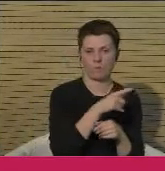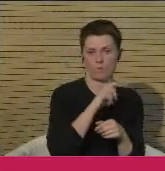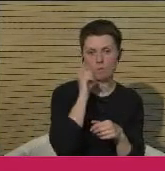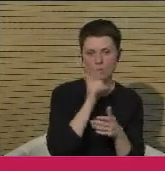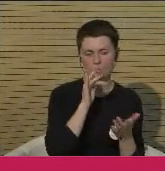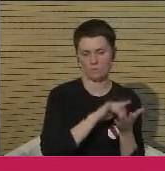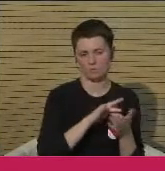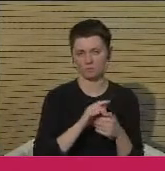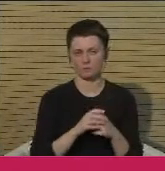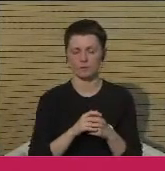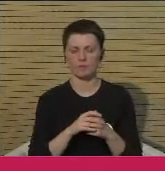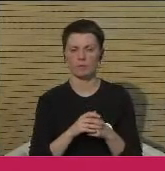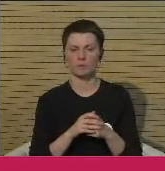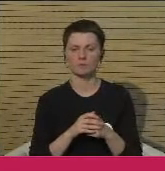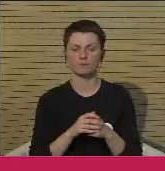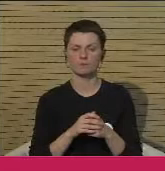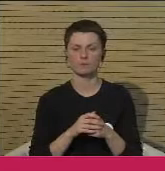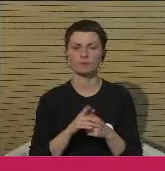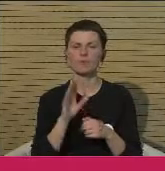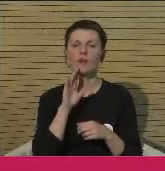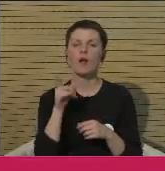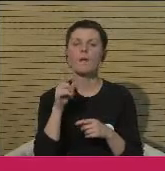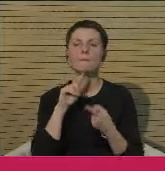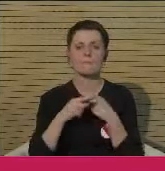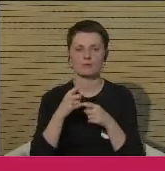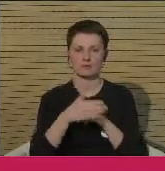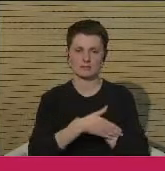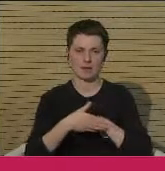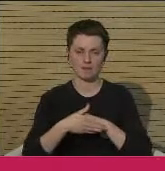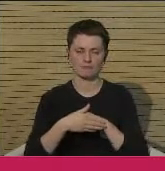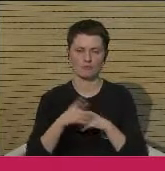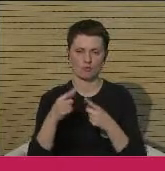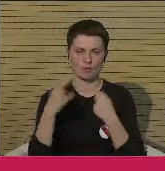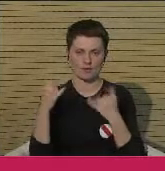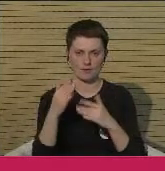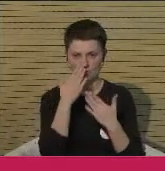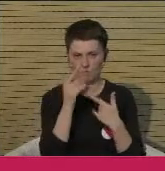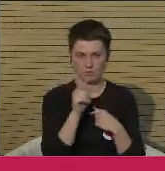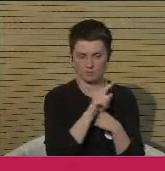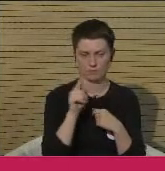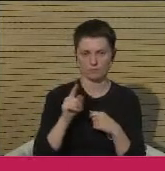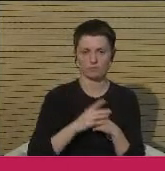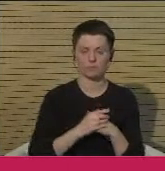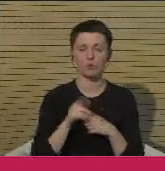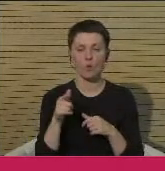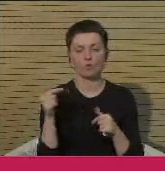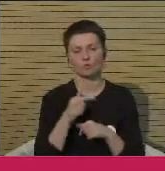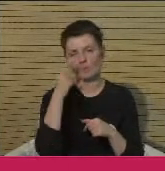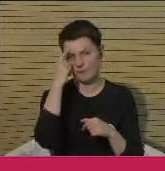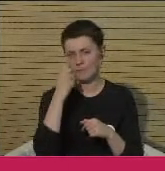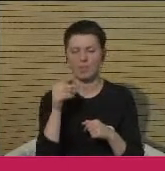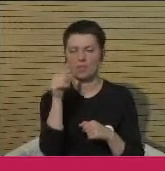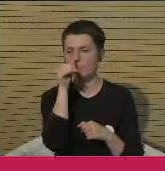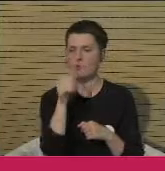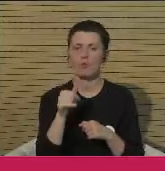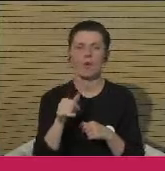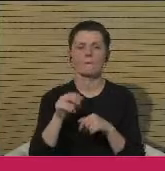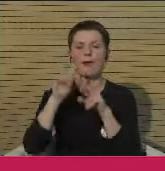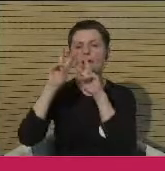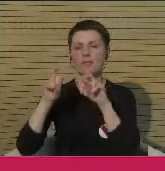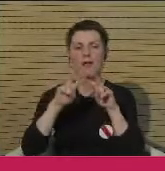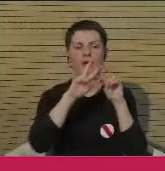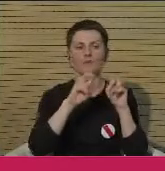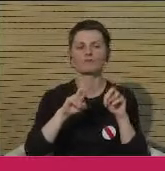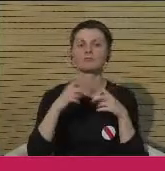it's not as emphasized as in the Ukrainian case. We have to keep in mind that